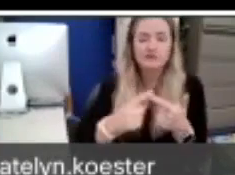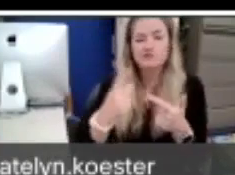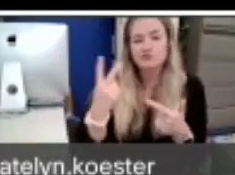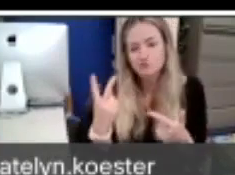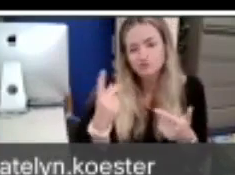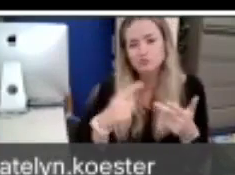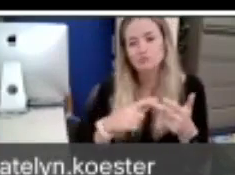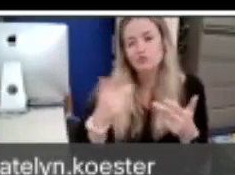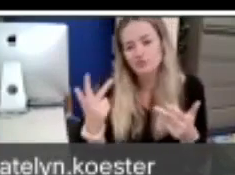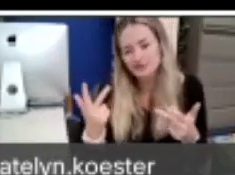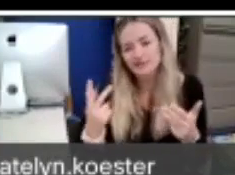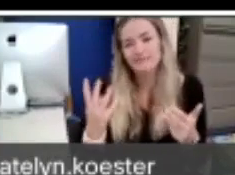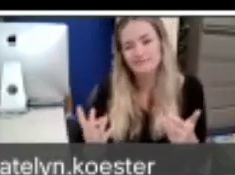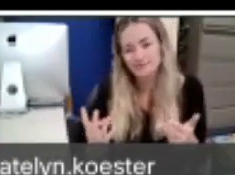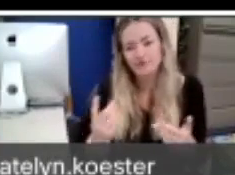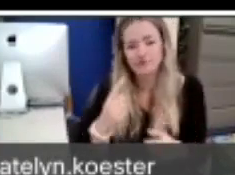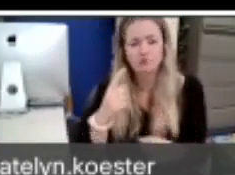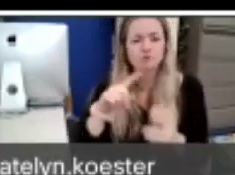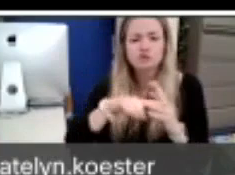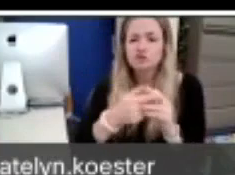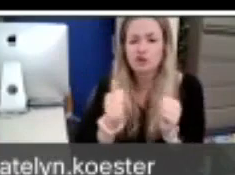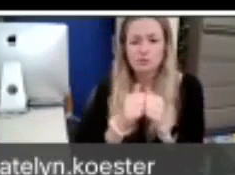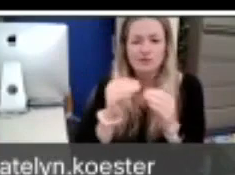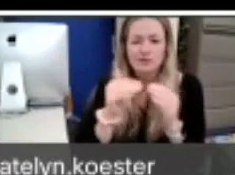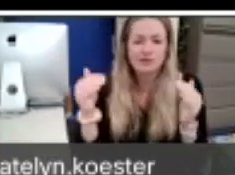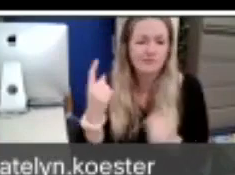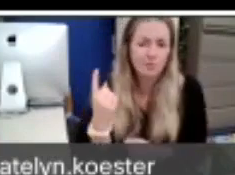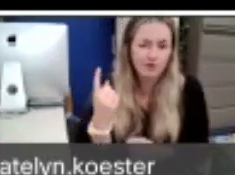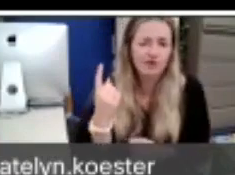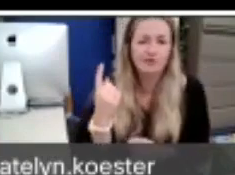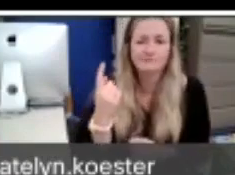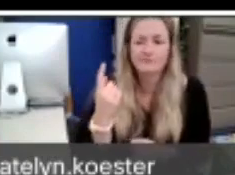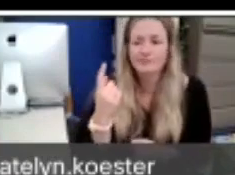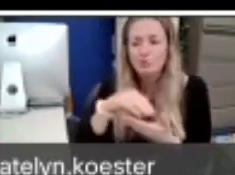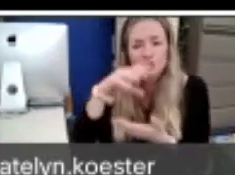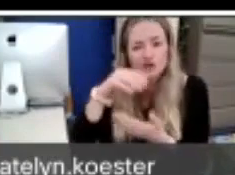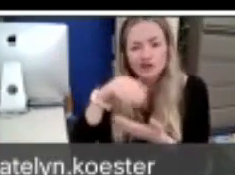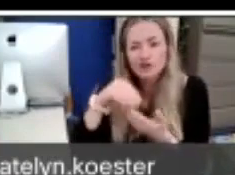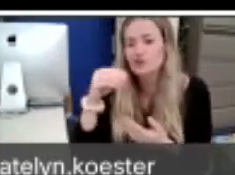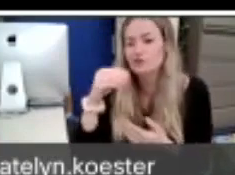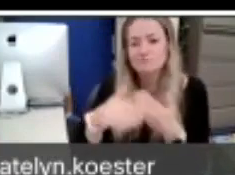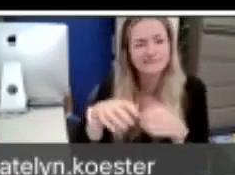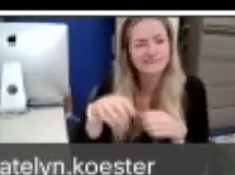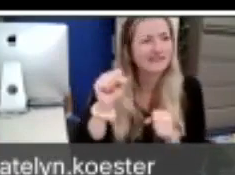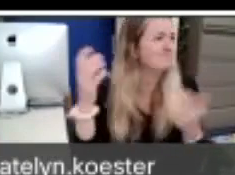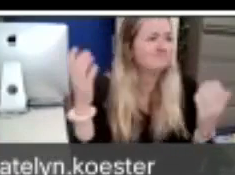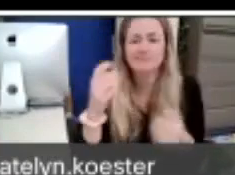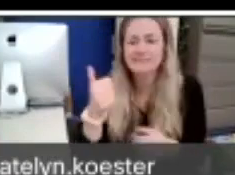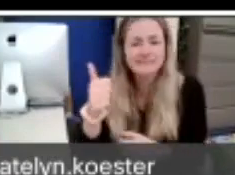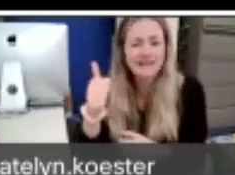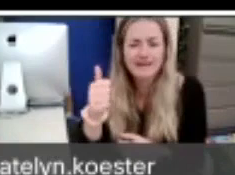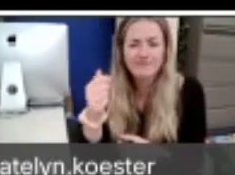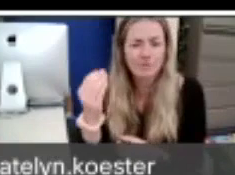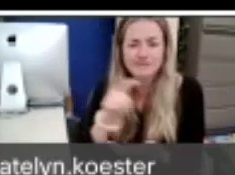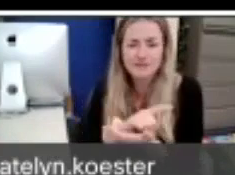Yeah, we have four levels, like levels 1, 2, 3, and 4. So start with level 1 and you